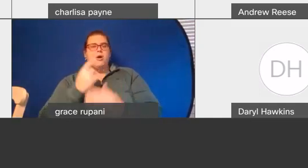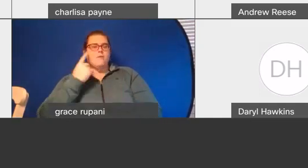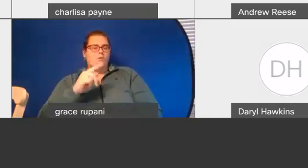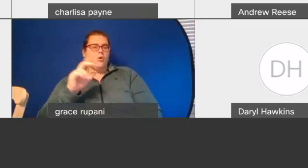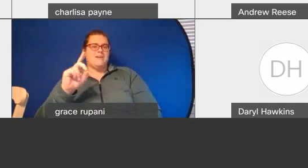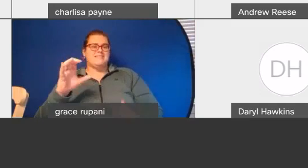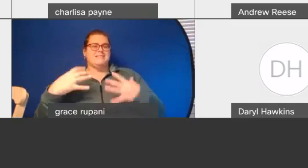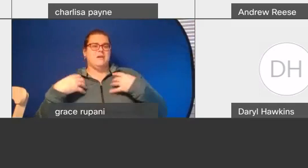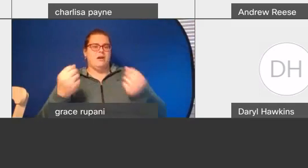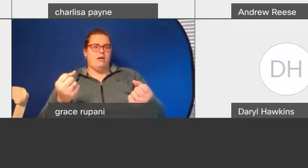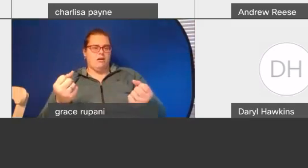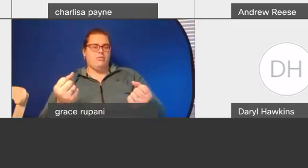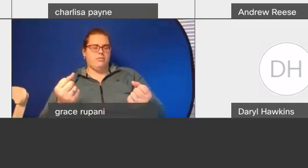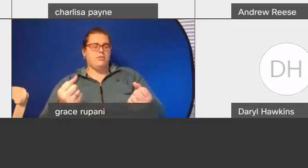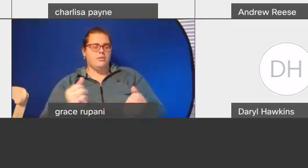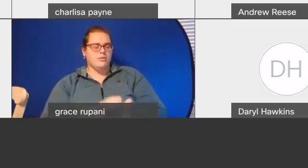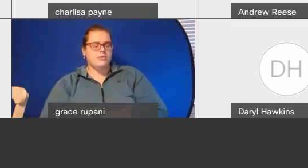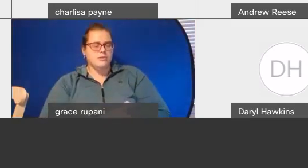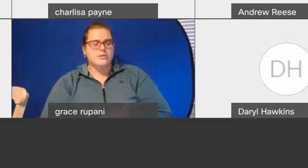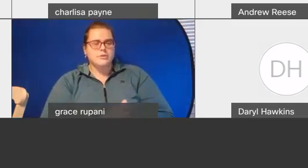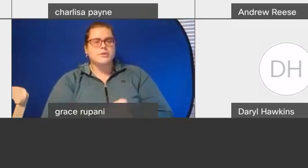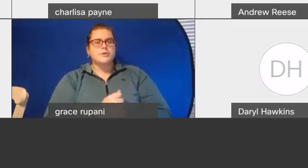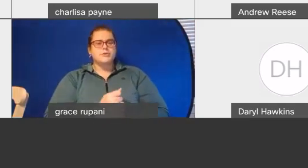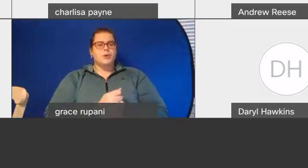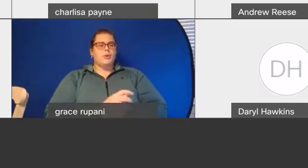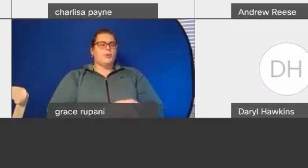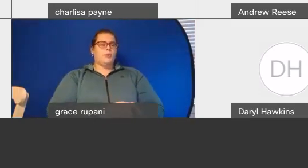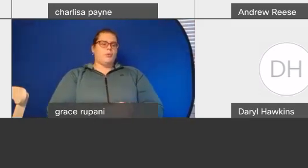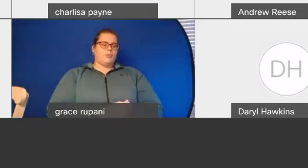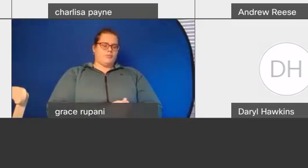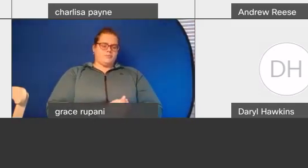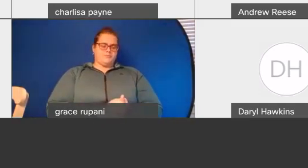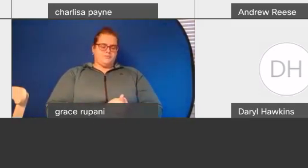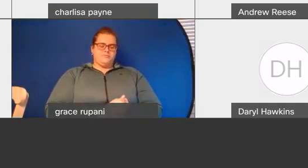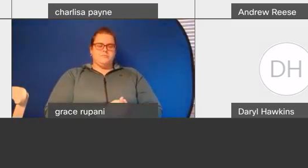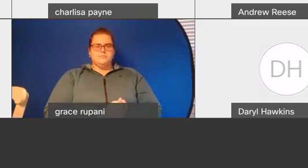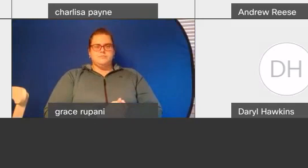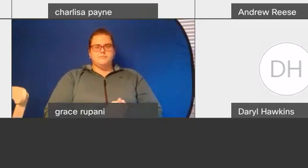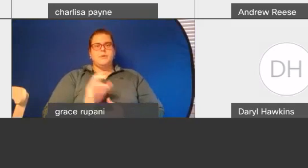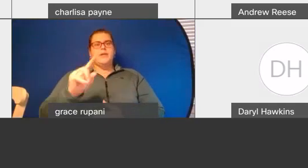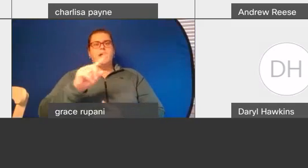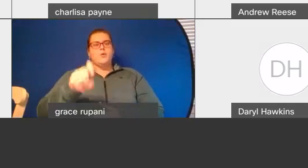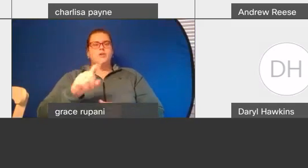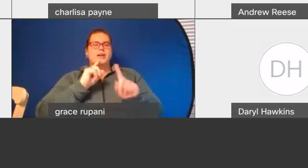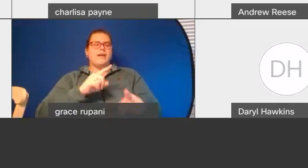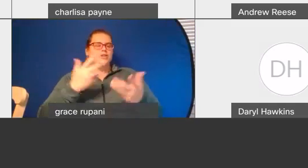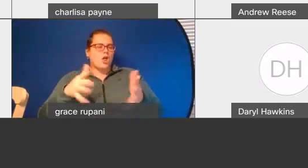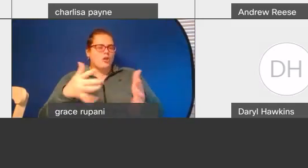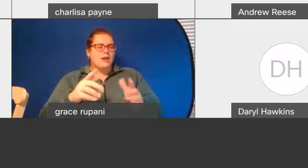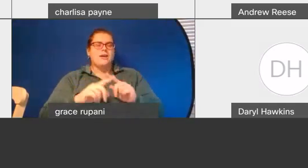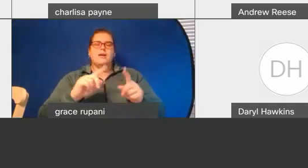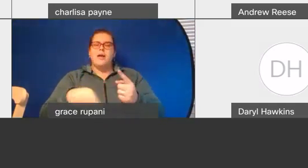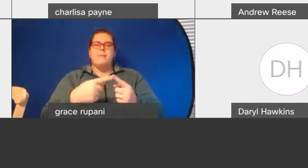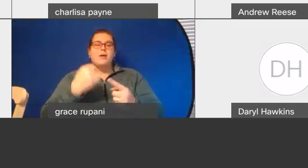the part of the question that I answered already regarding will service coordinators sort of be prepared